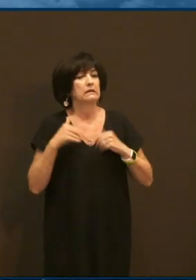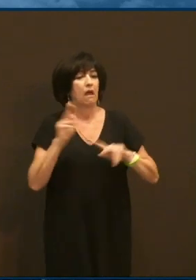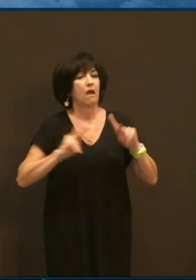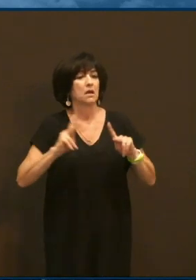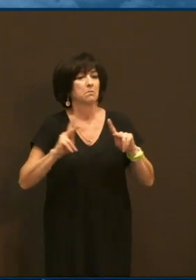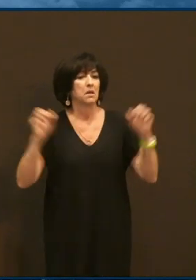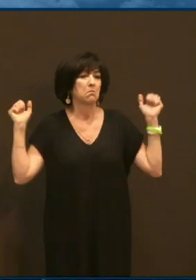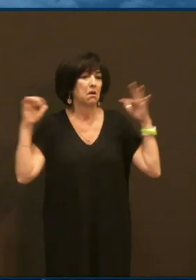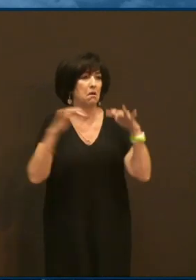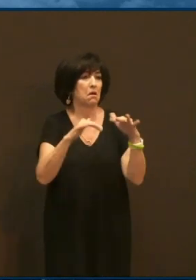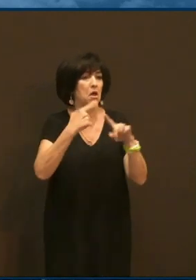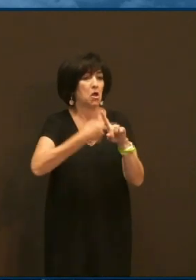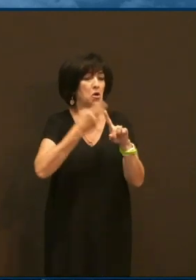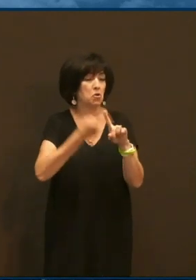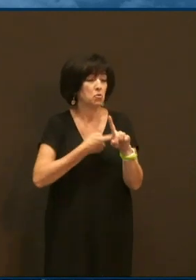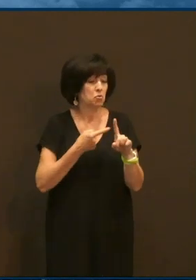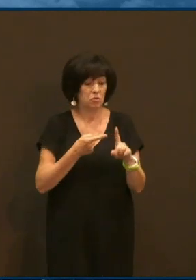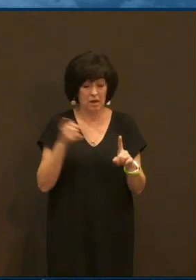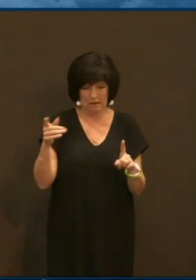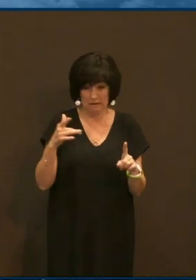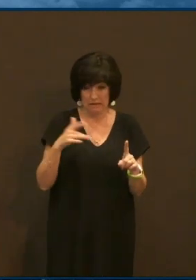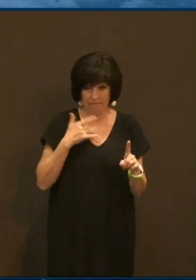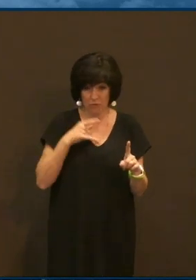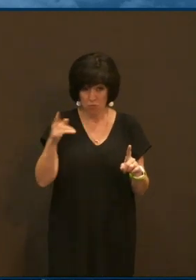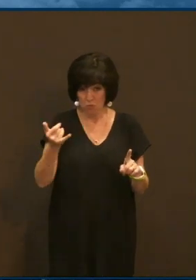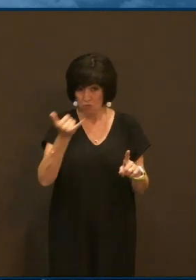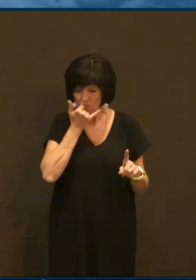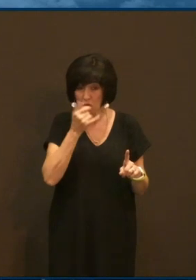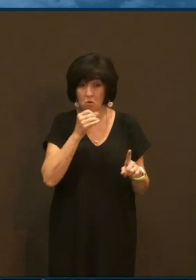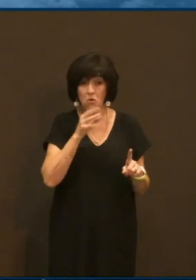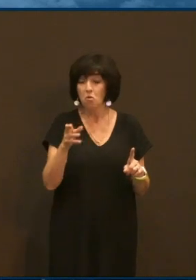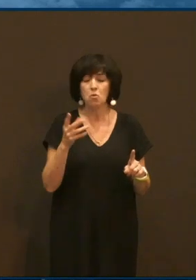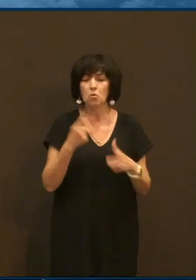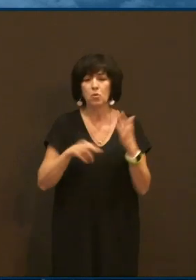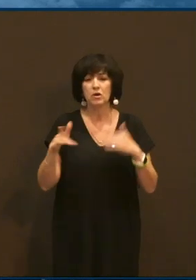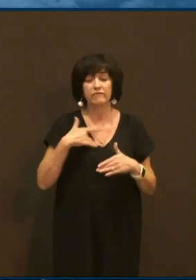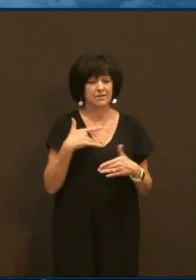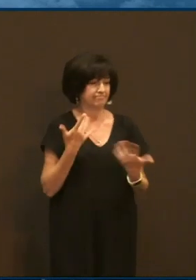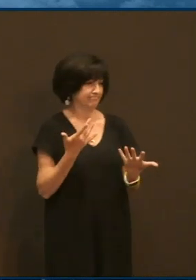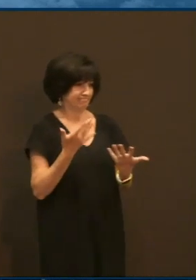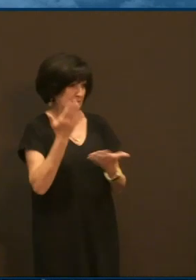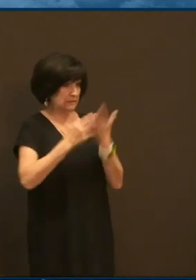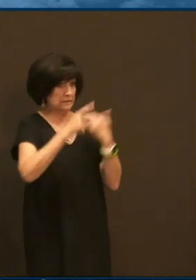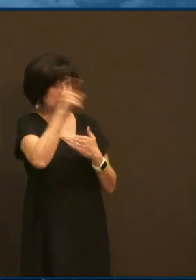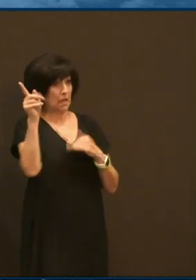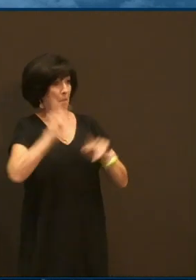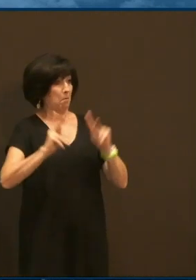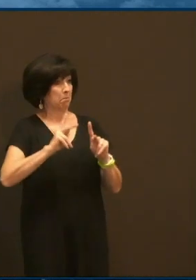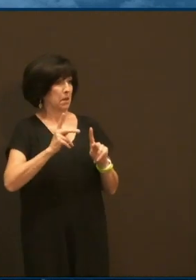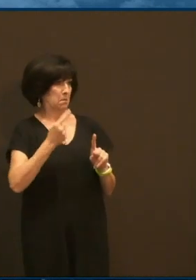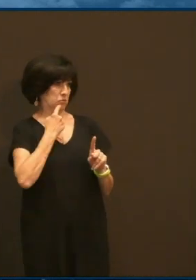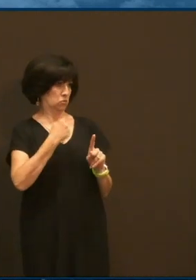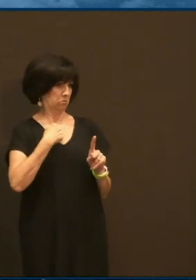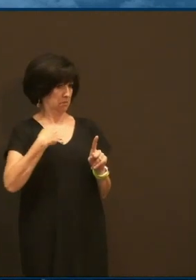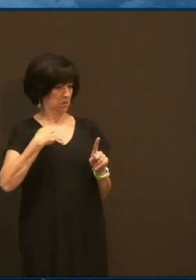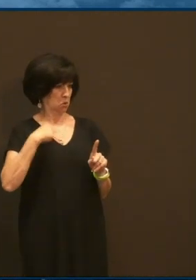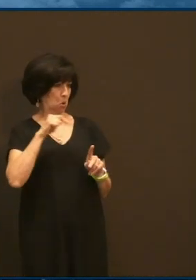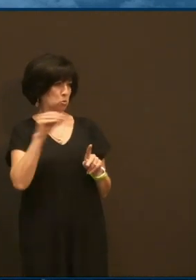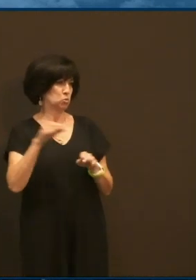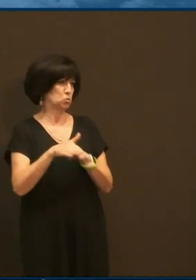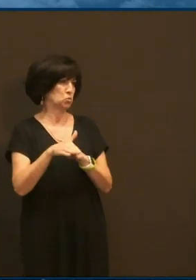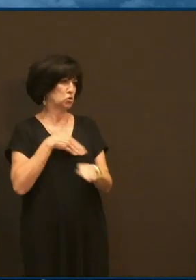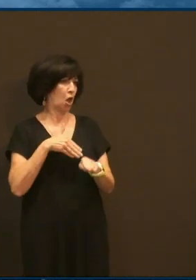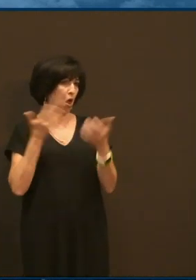so maybe we hit it right. I don't know whether that's a connection. Obviously, I think there was a connection between the parties